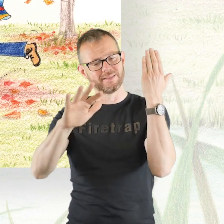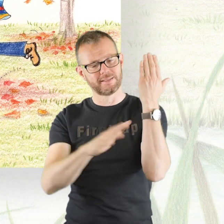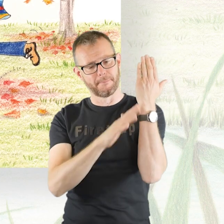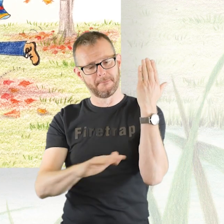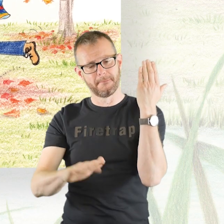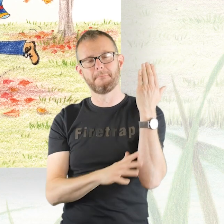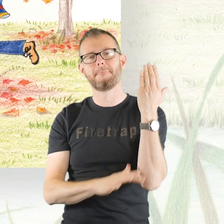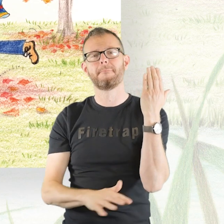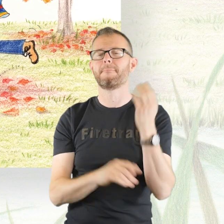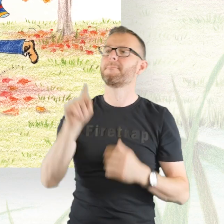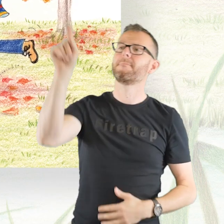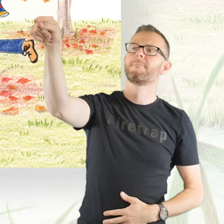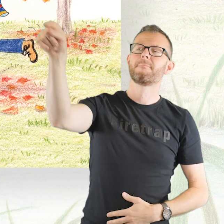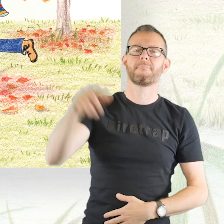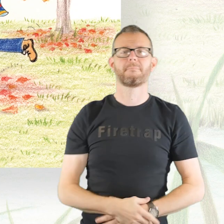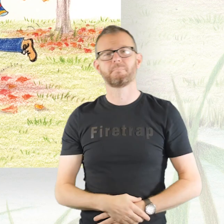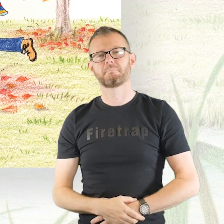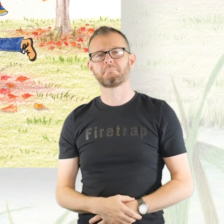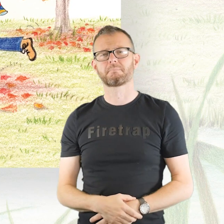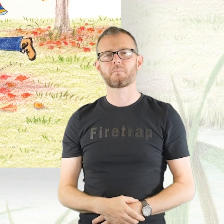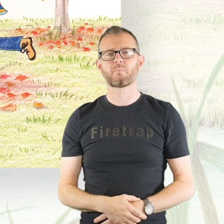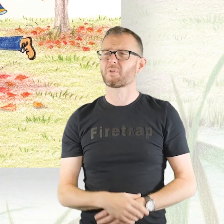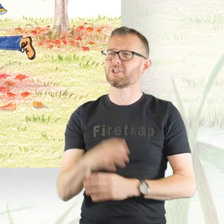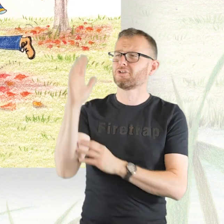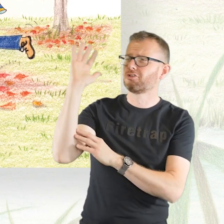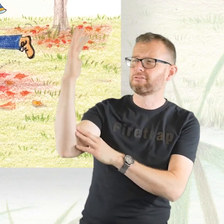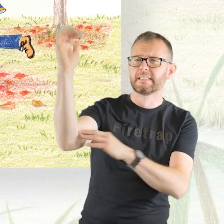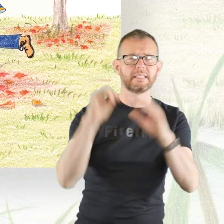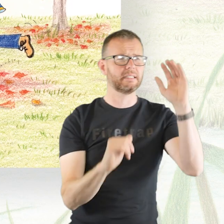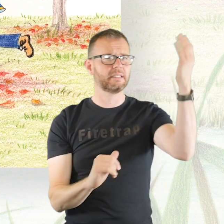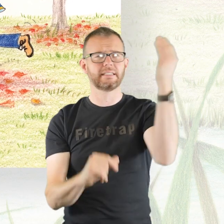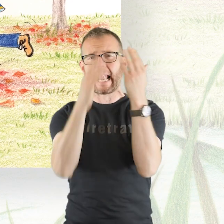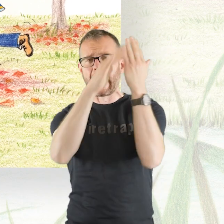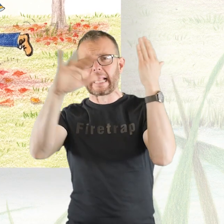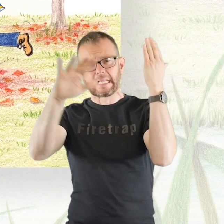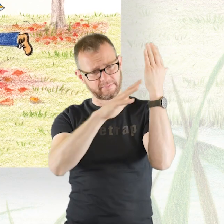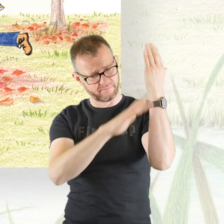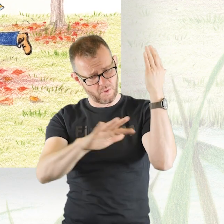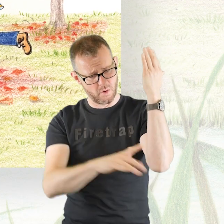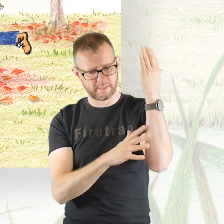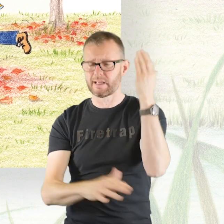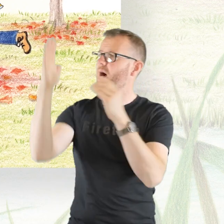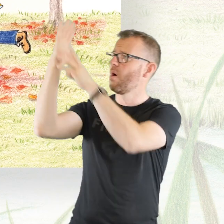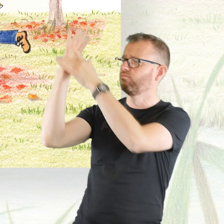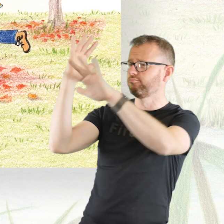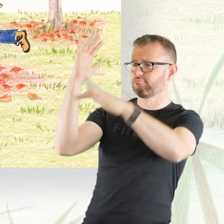Leaves were falling from the trees.